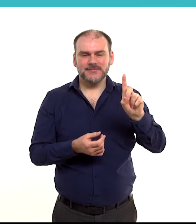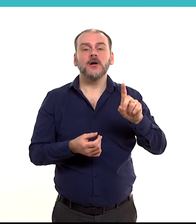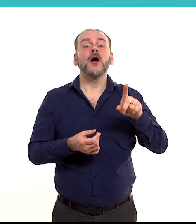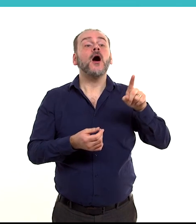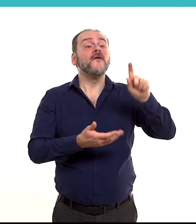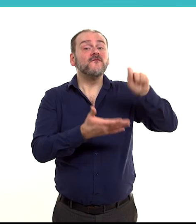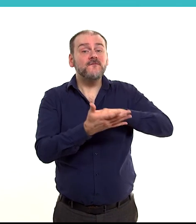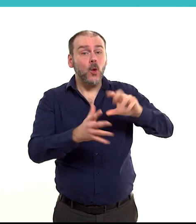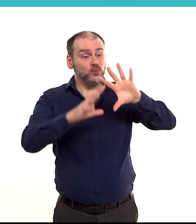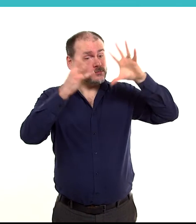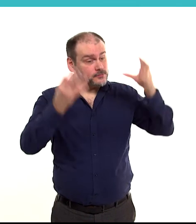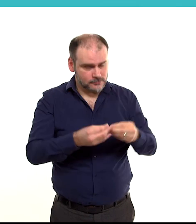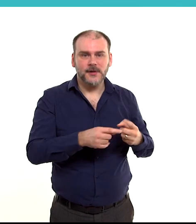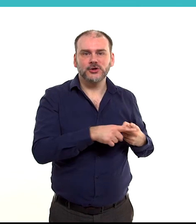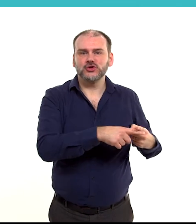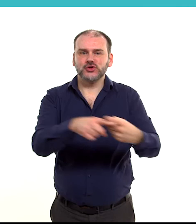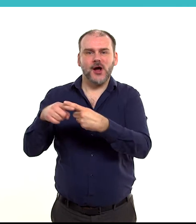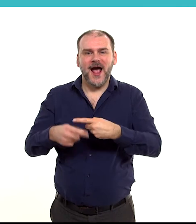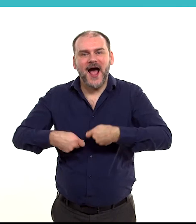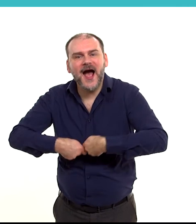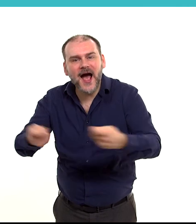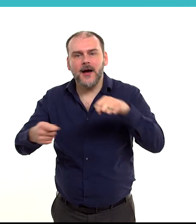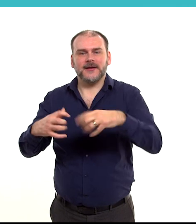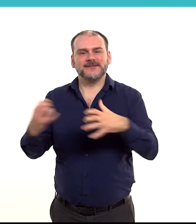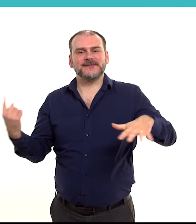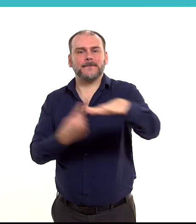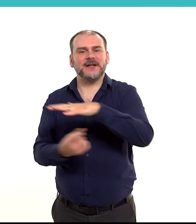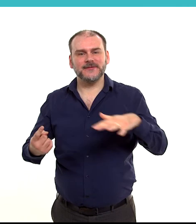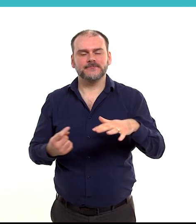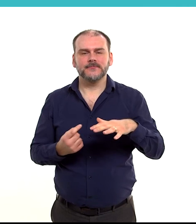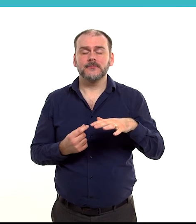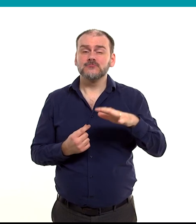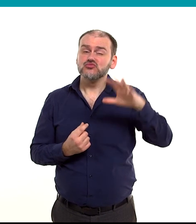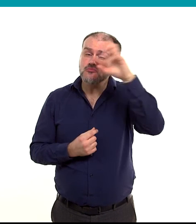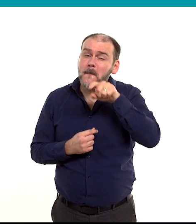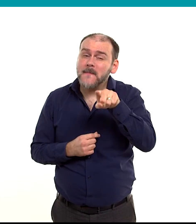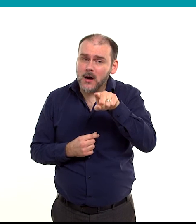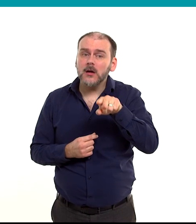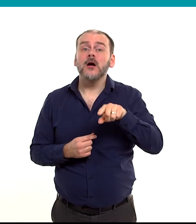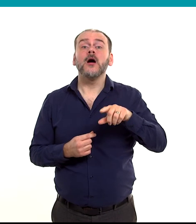is, visit our website www.2016.wales.